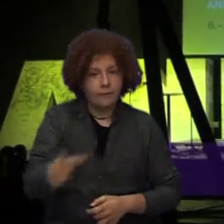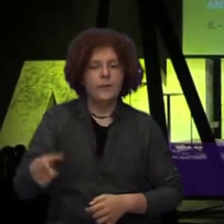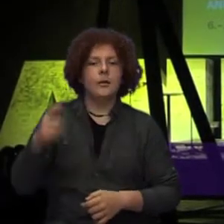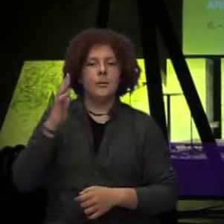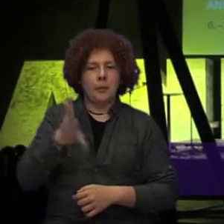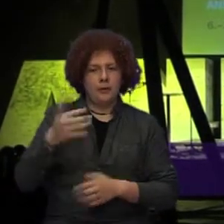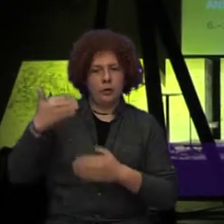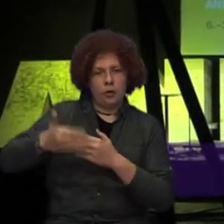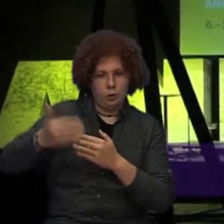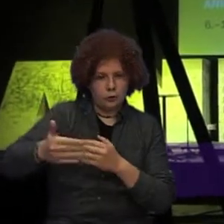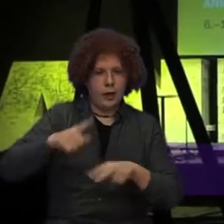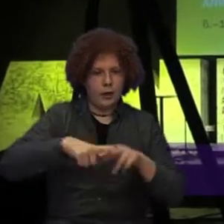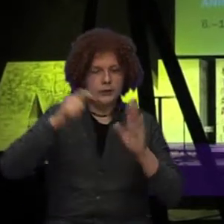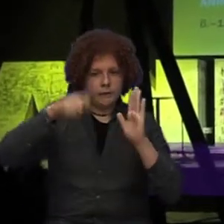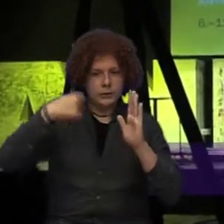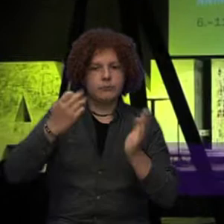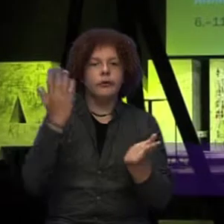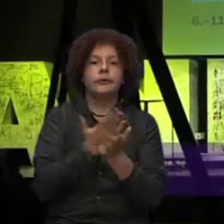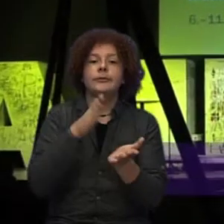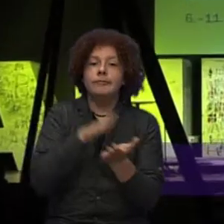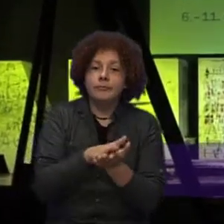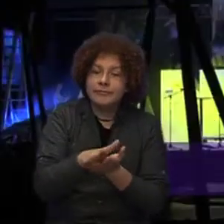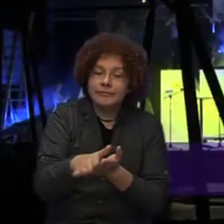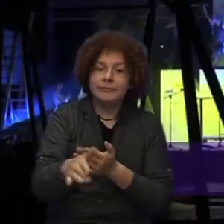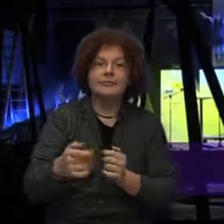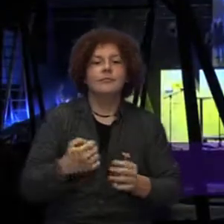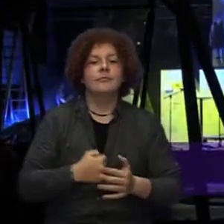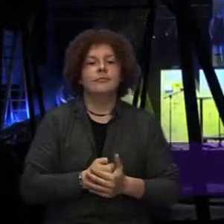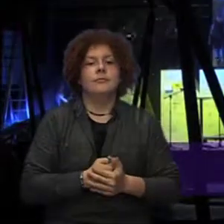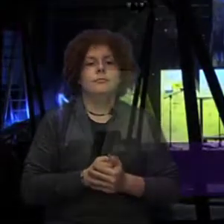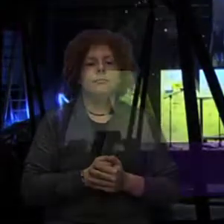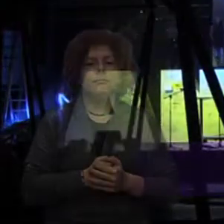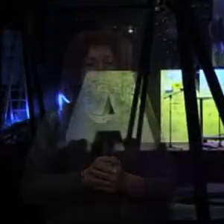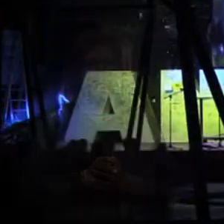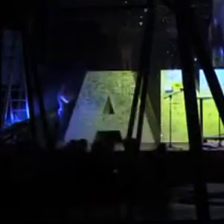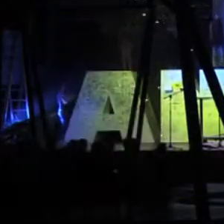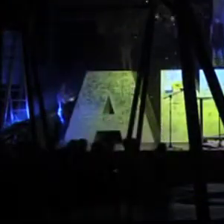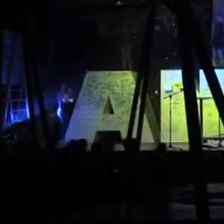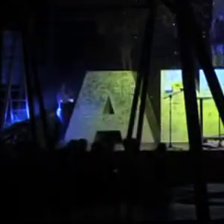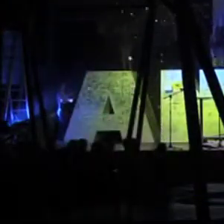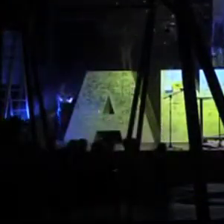Anifilmu skončil. Ano, skončil.